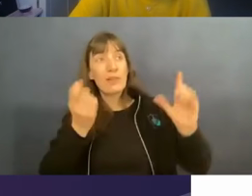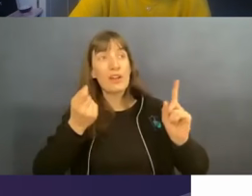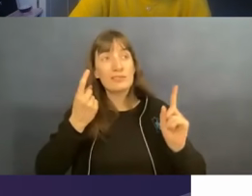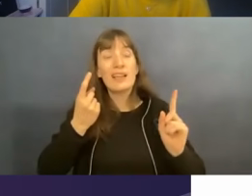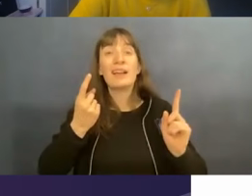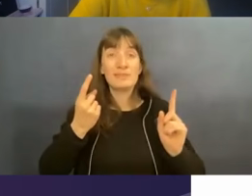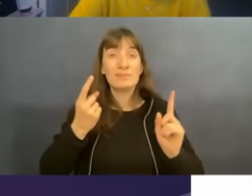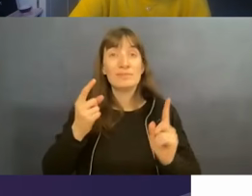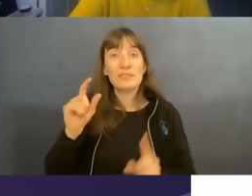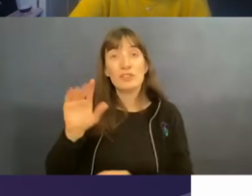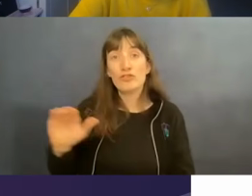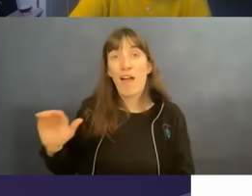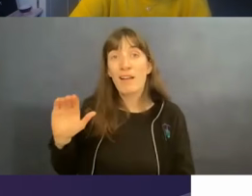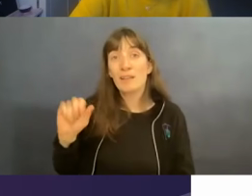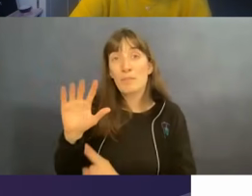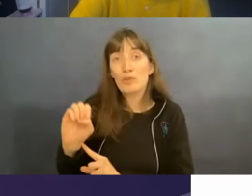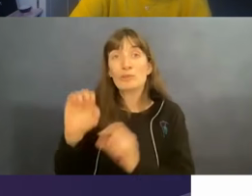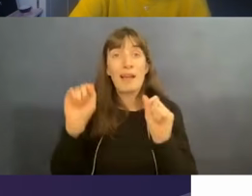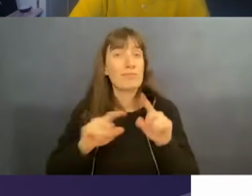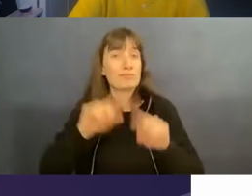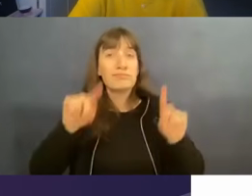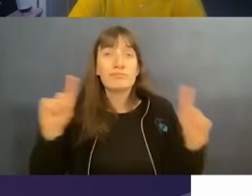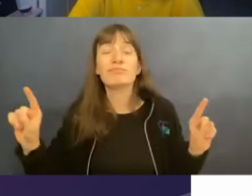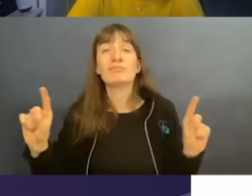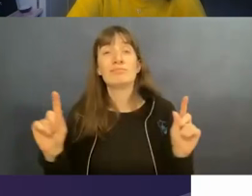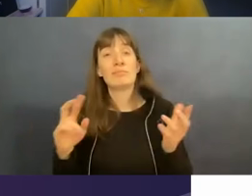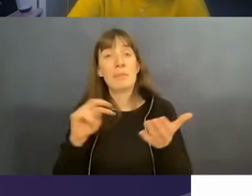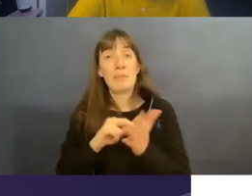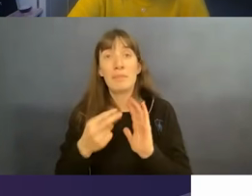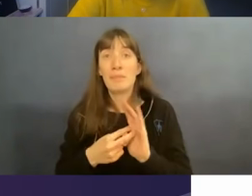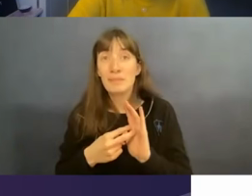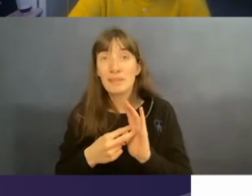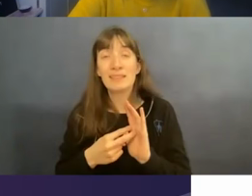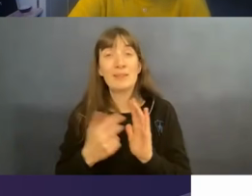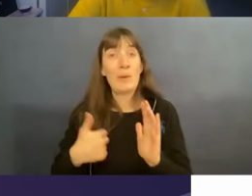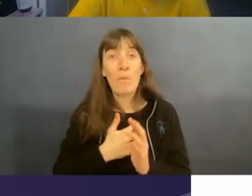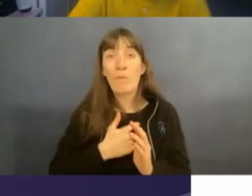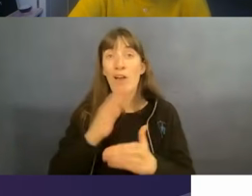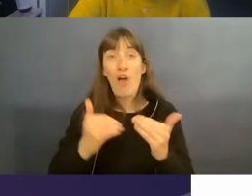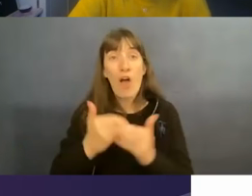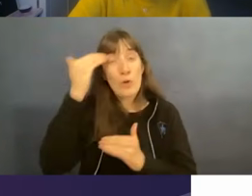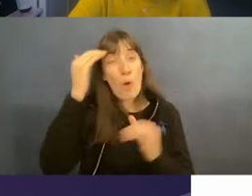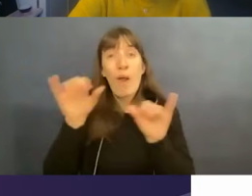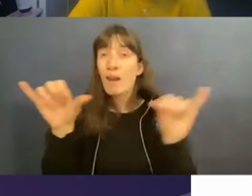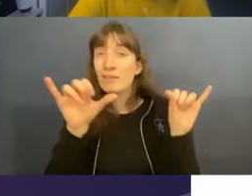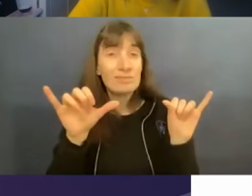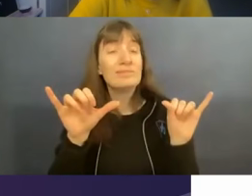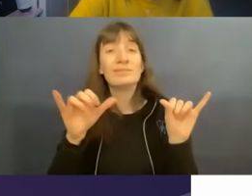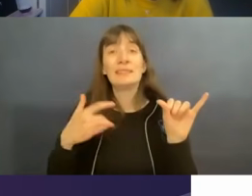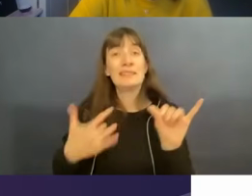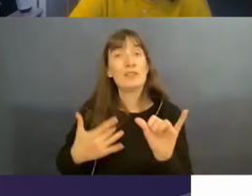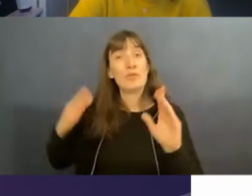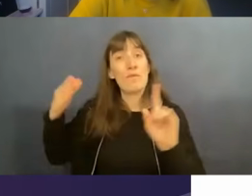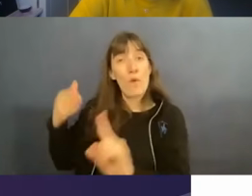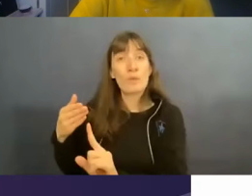child abuse can take, and that all of them are equally, they're all still considered abuse and very hard, difficult